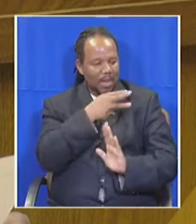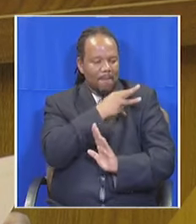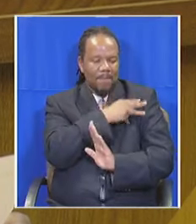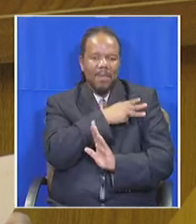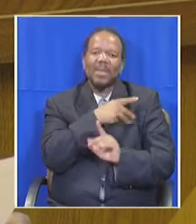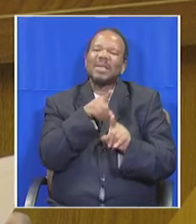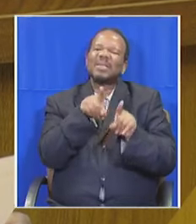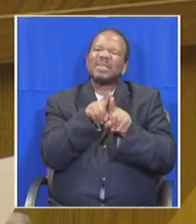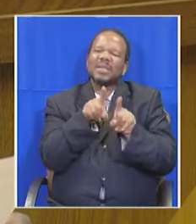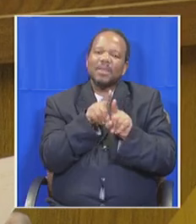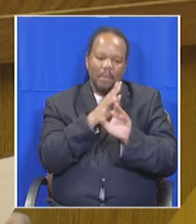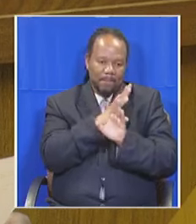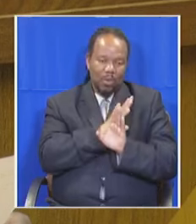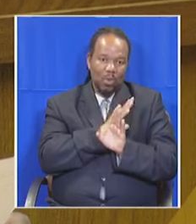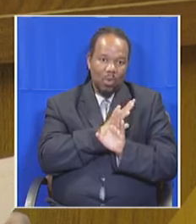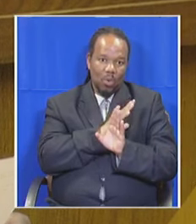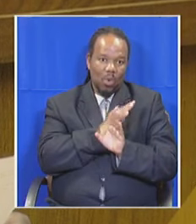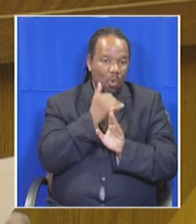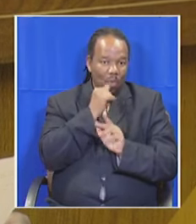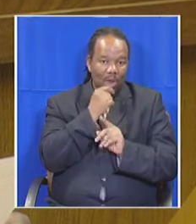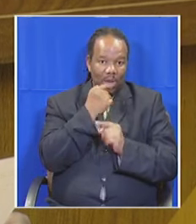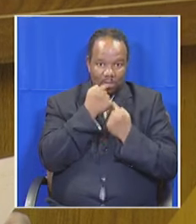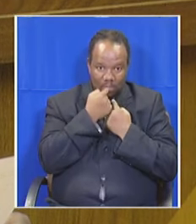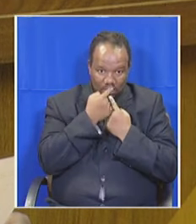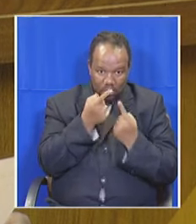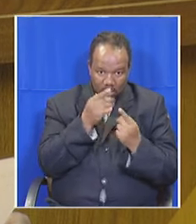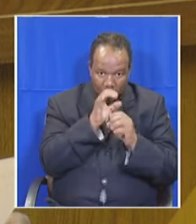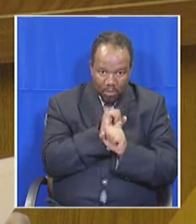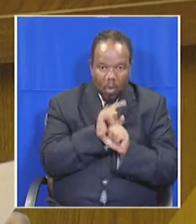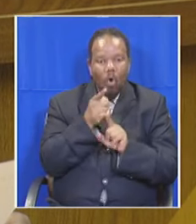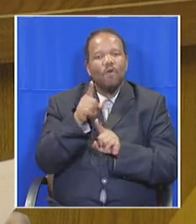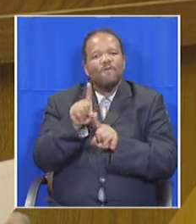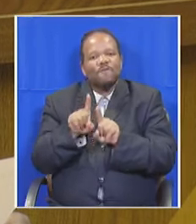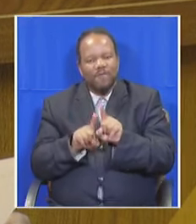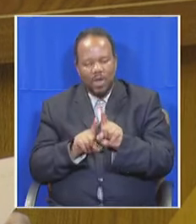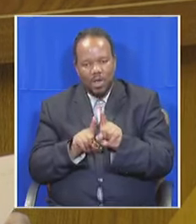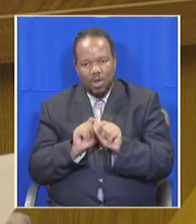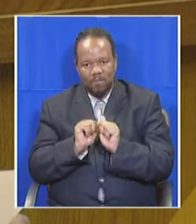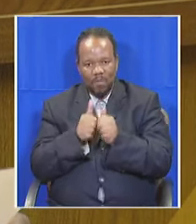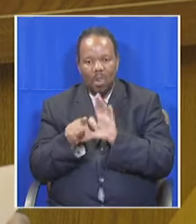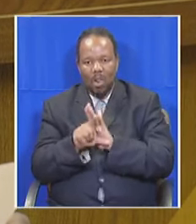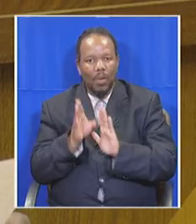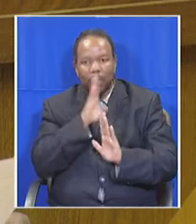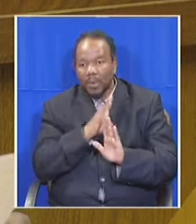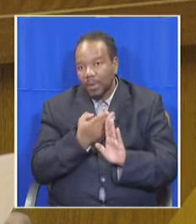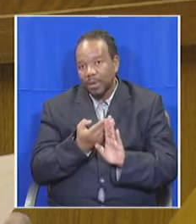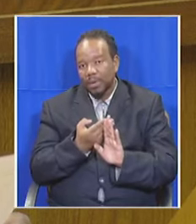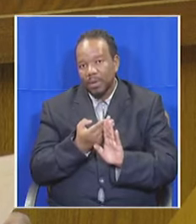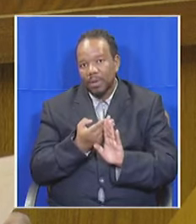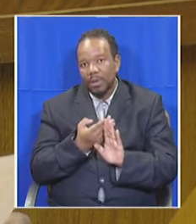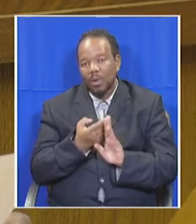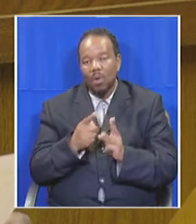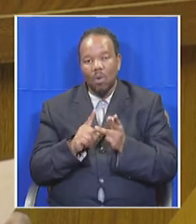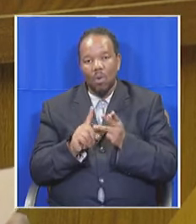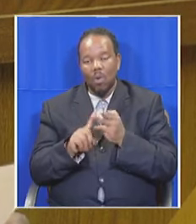protected when disclosing information which shows contraventions or failure to comply with the law, or the